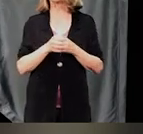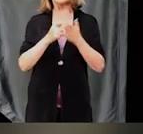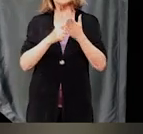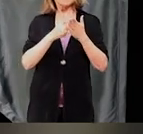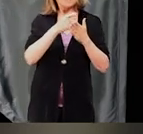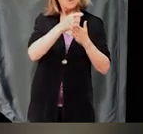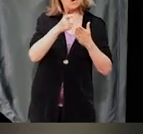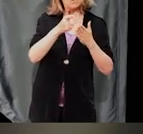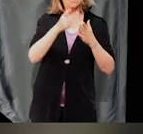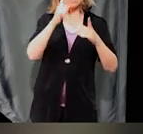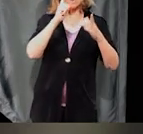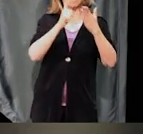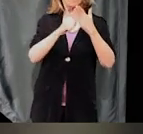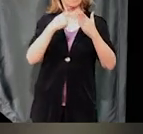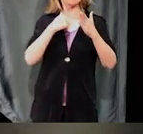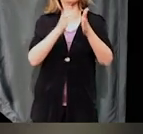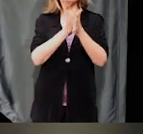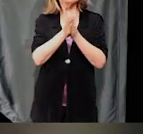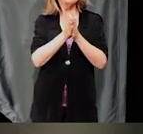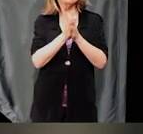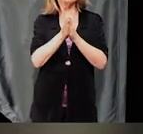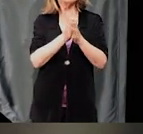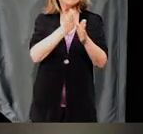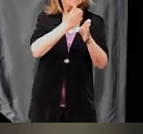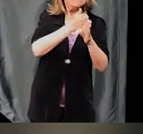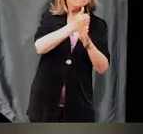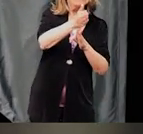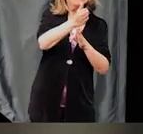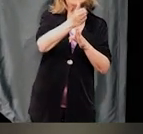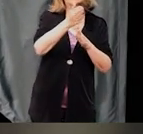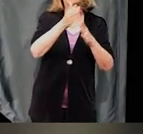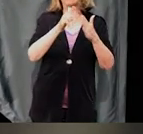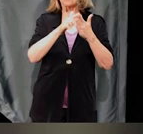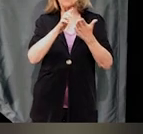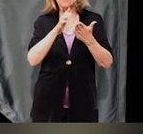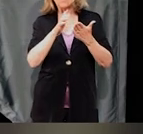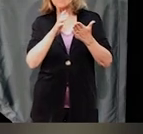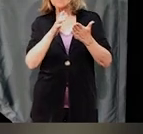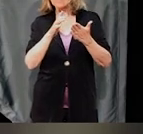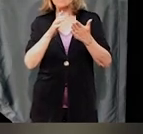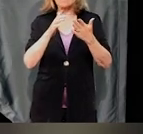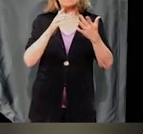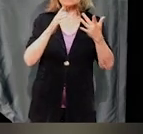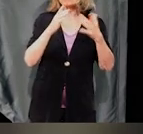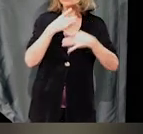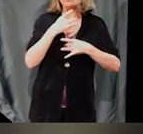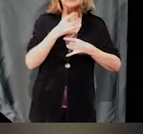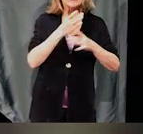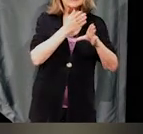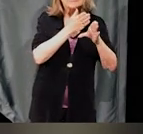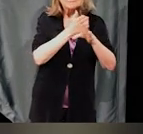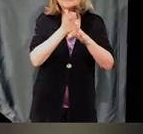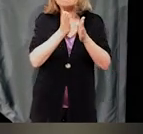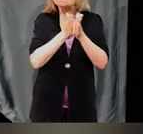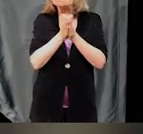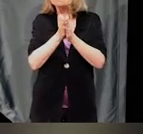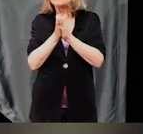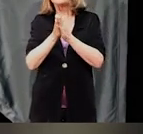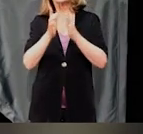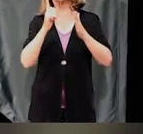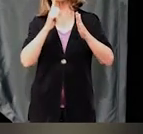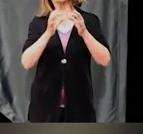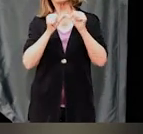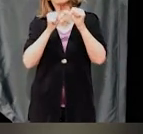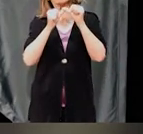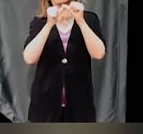your passion for a particular field or study or cause. As you continued your journey, you grew in your understanding of your own strengths